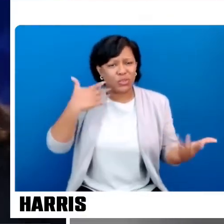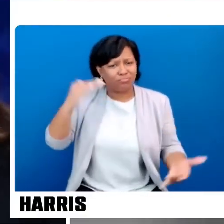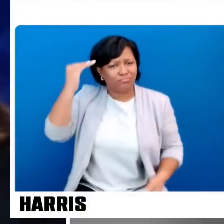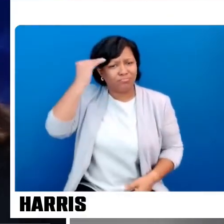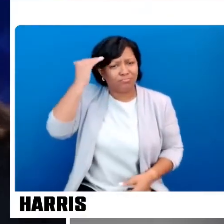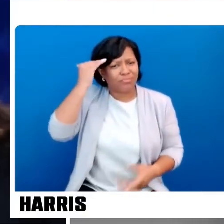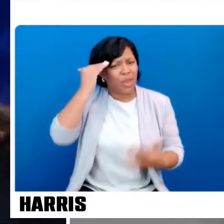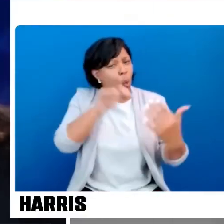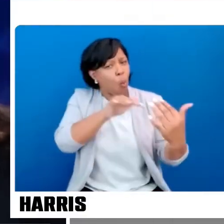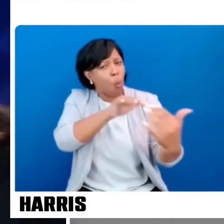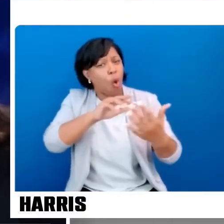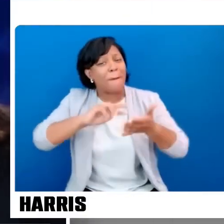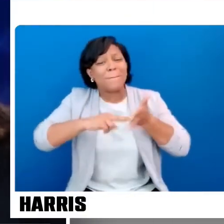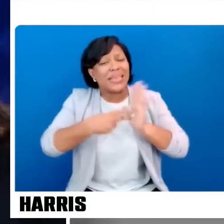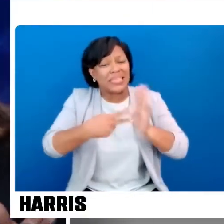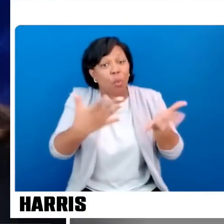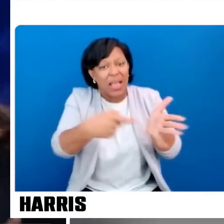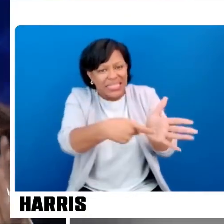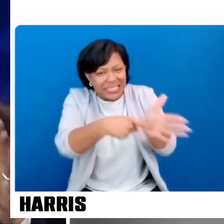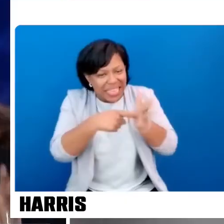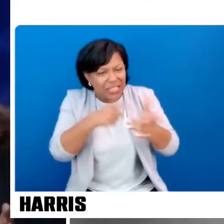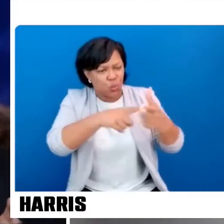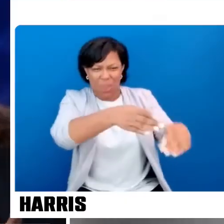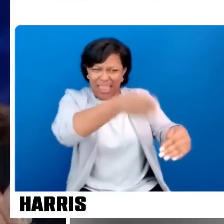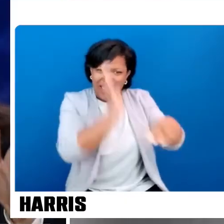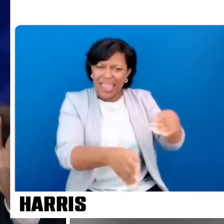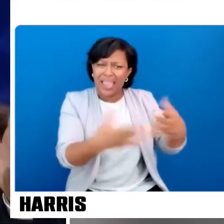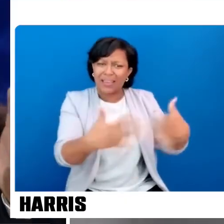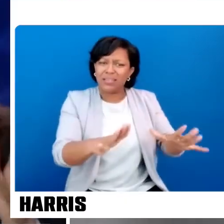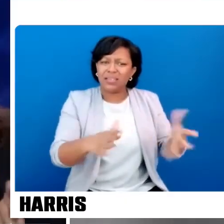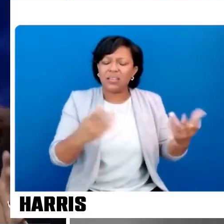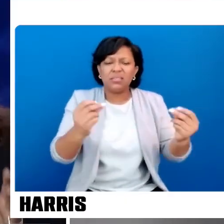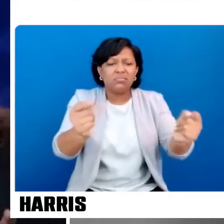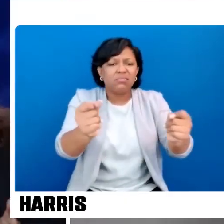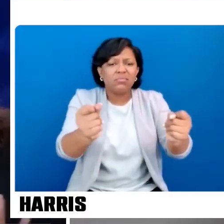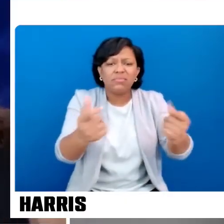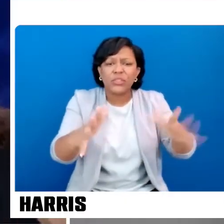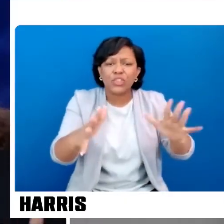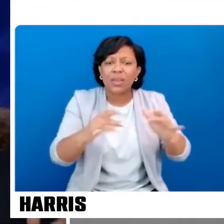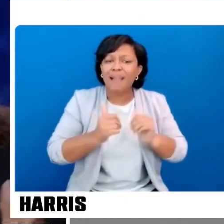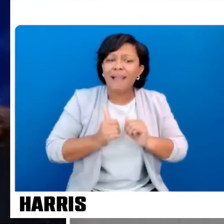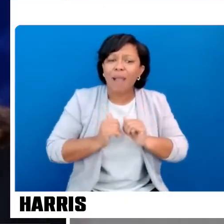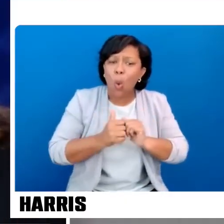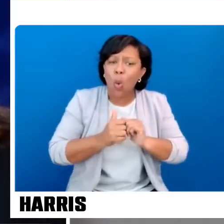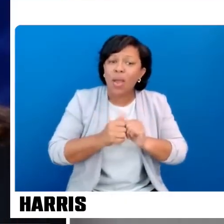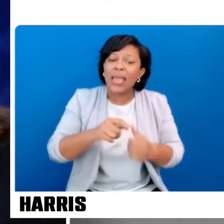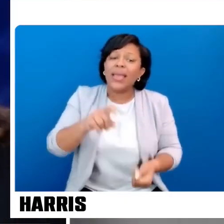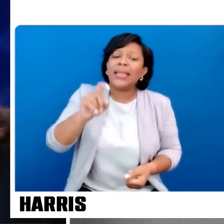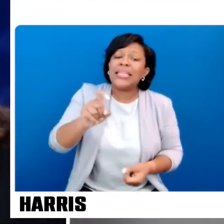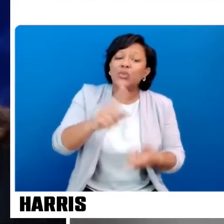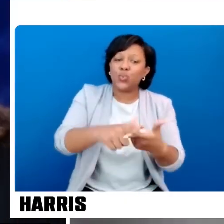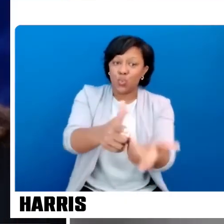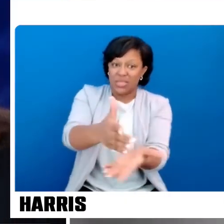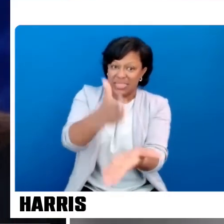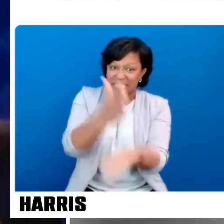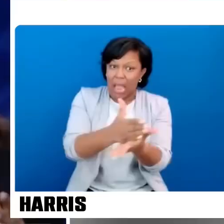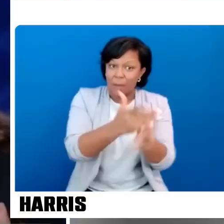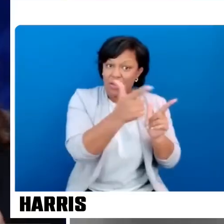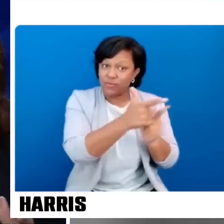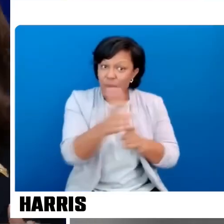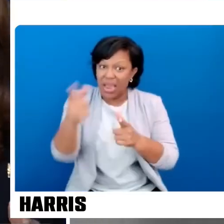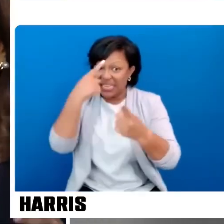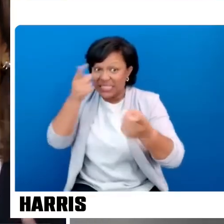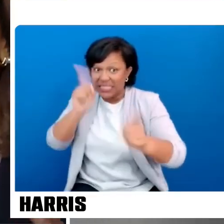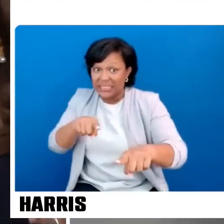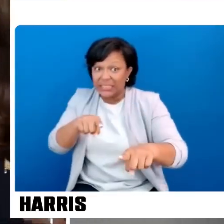must end immediately, and the way it will end is we need a ceasefire deal and we need the hostages out. And so